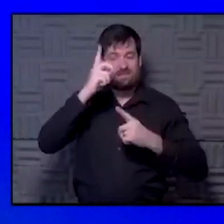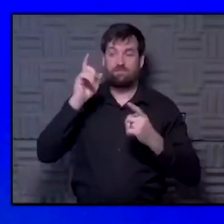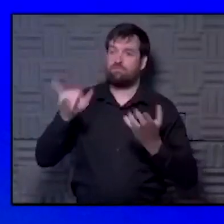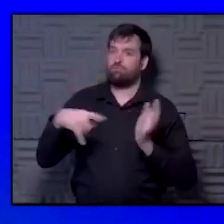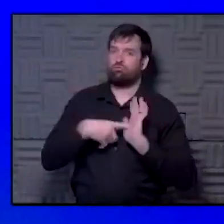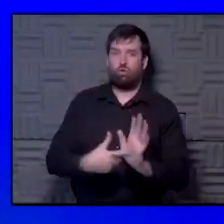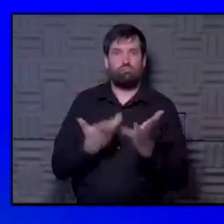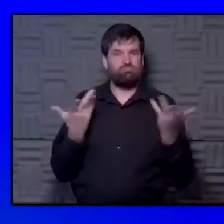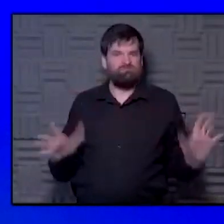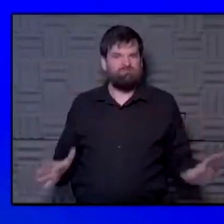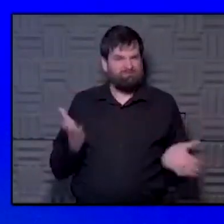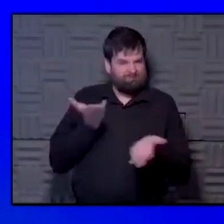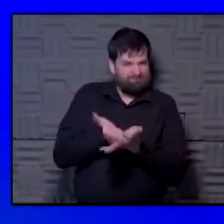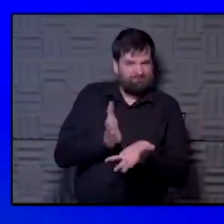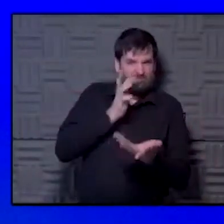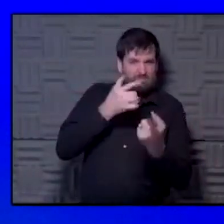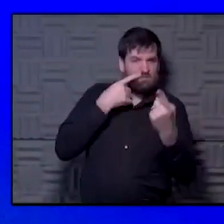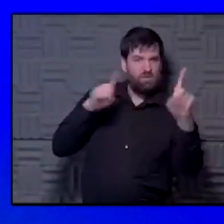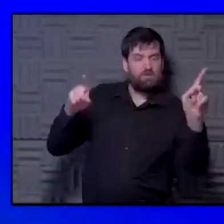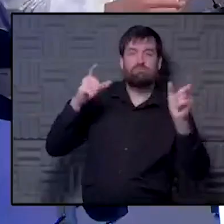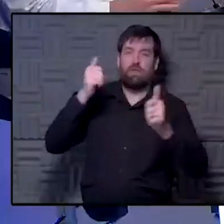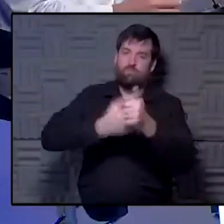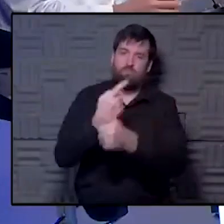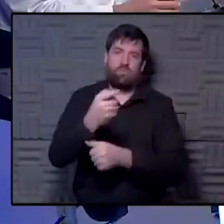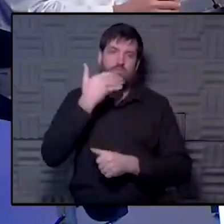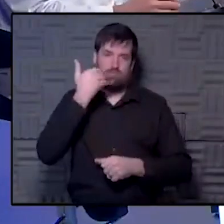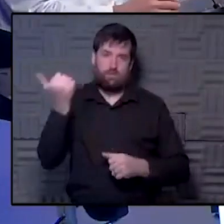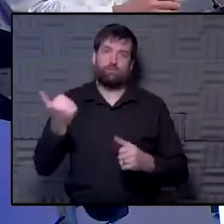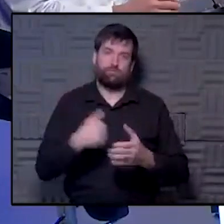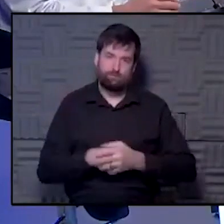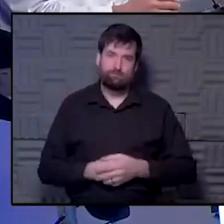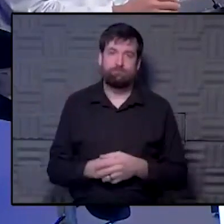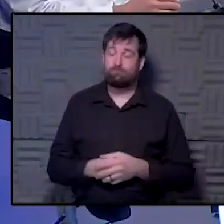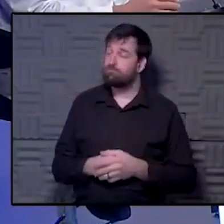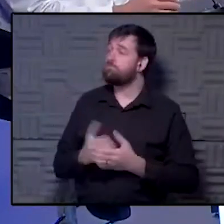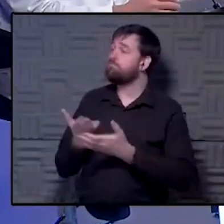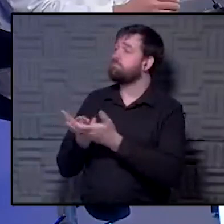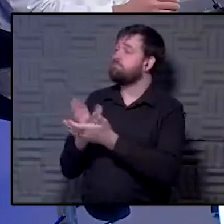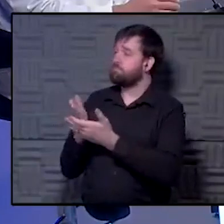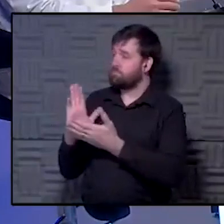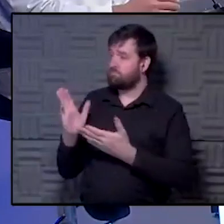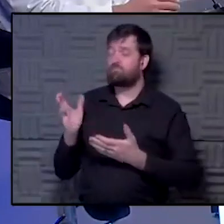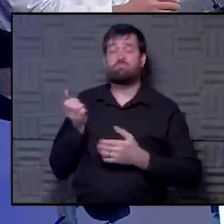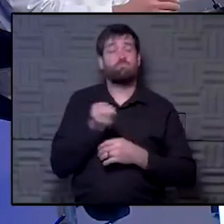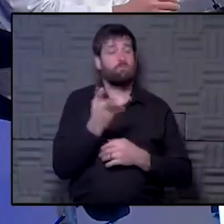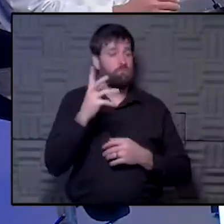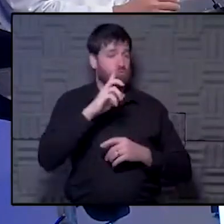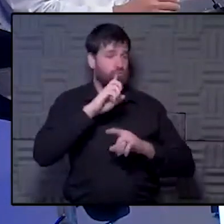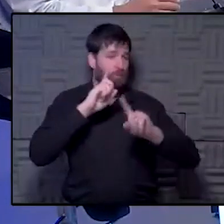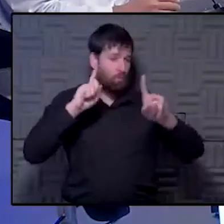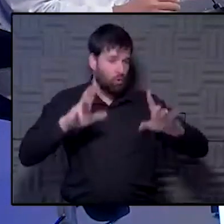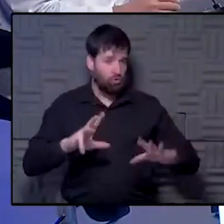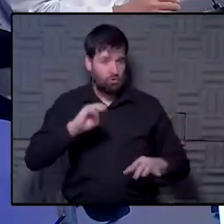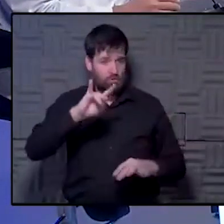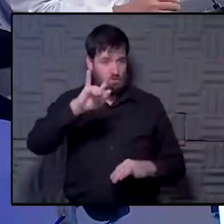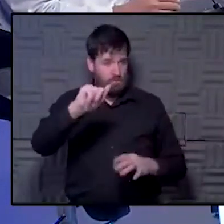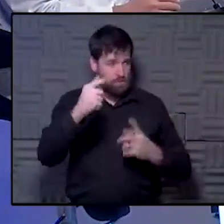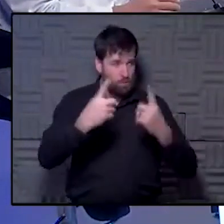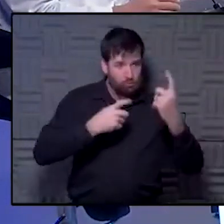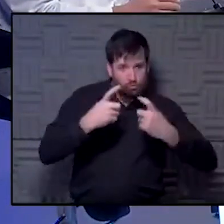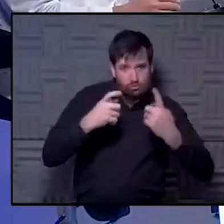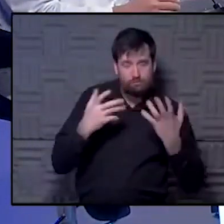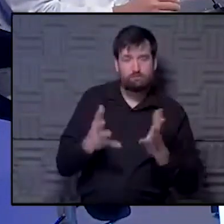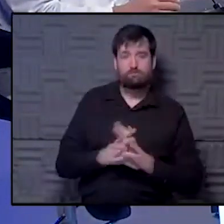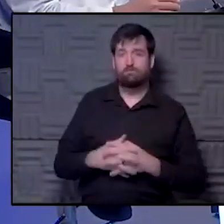been shown to do, then everybody is much better off. All right. Well, here there may be a few reporters on our line, so let's get to